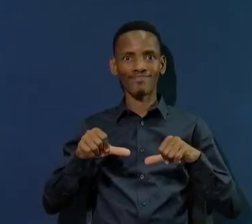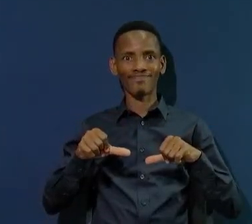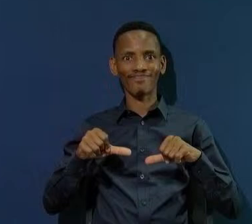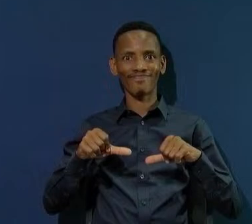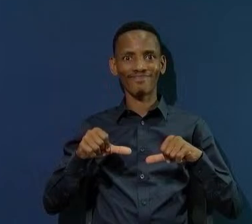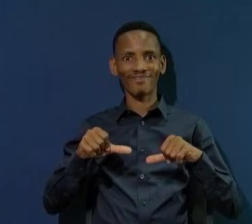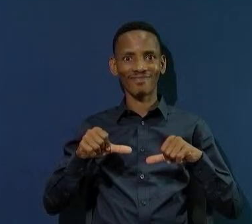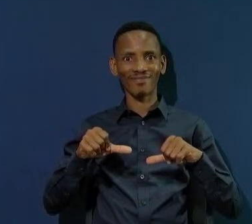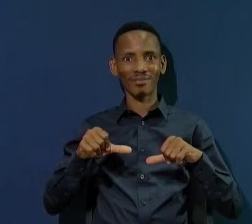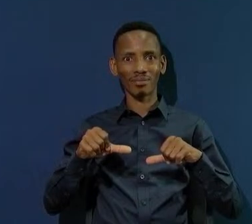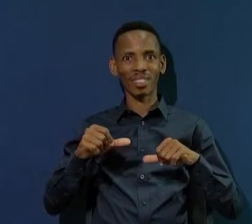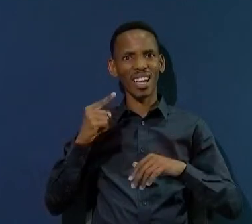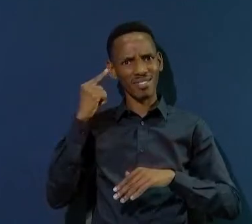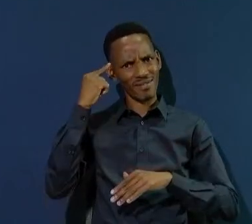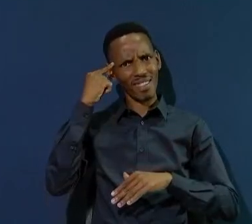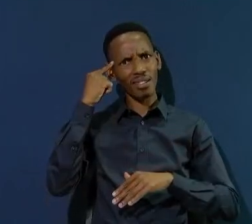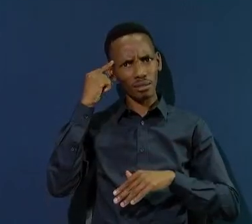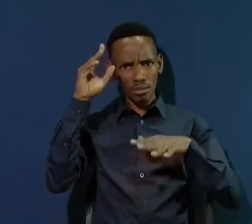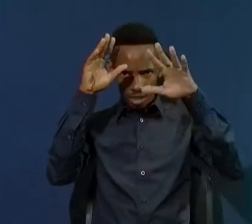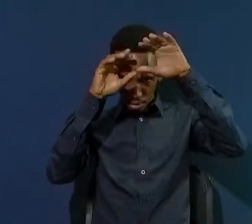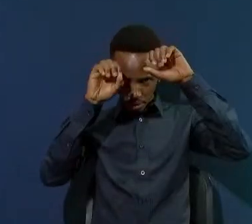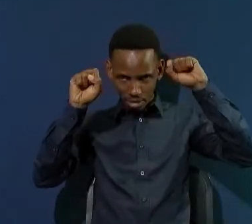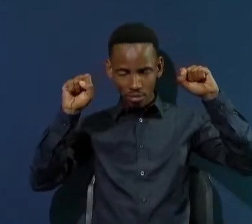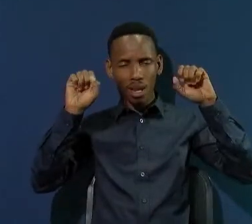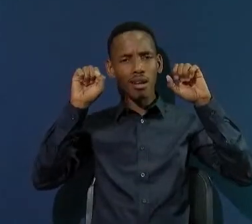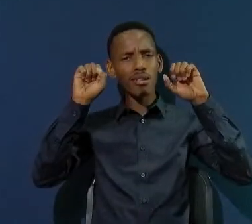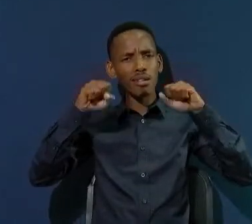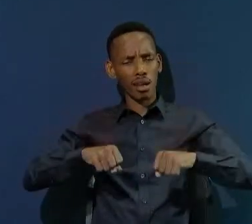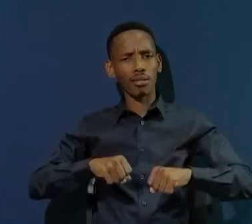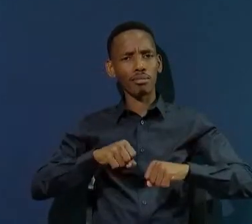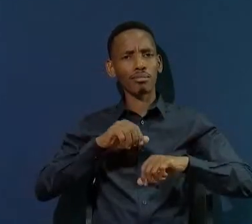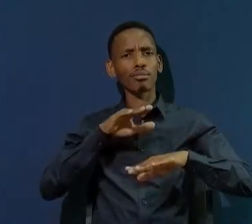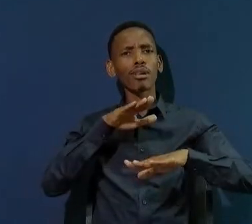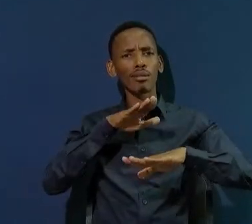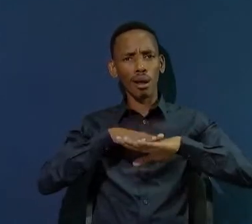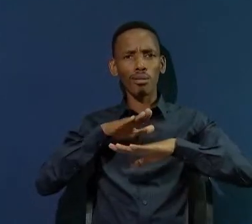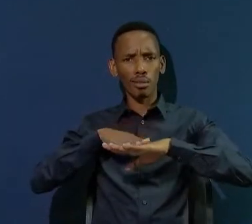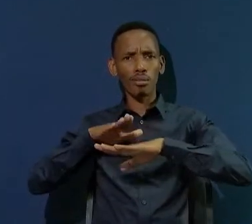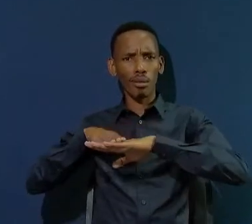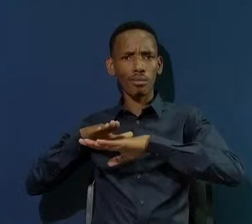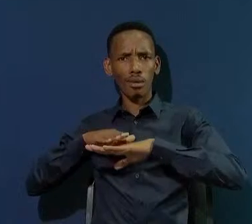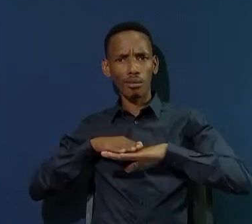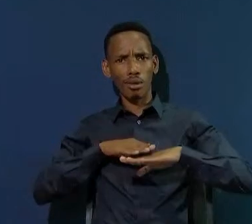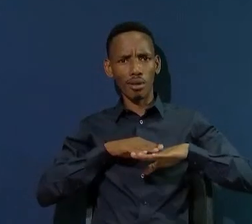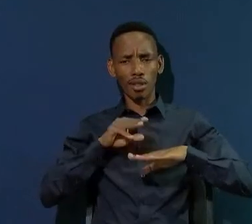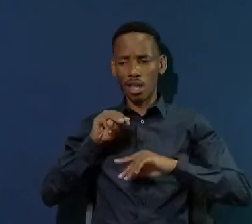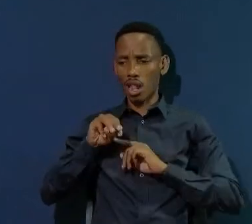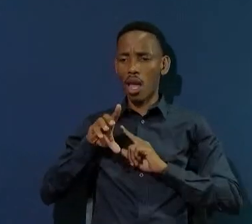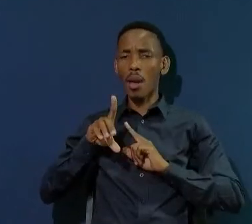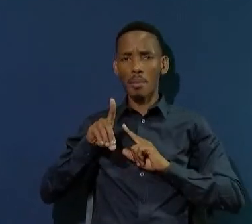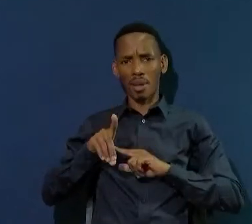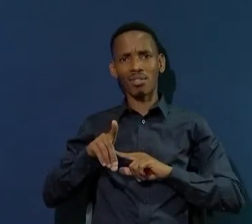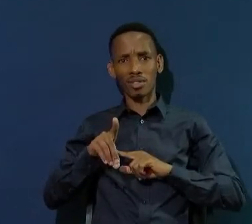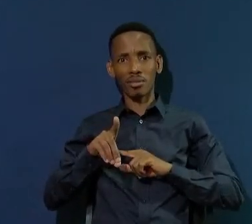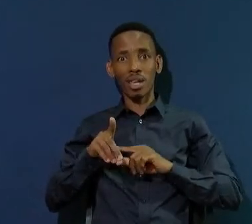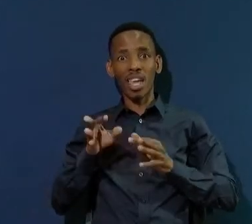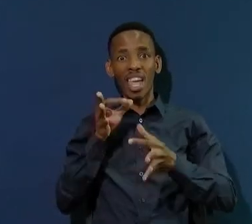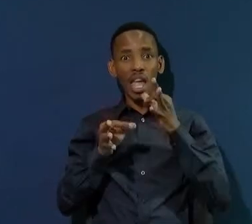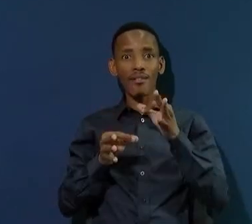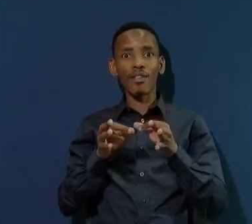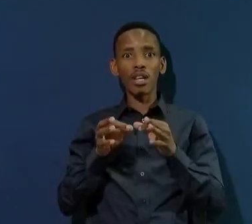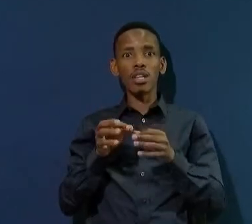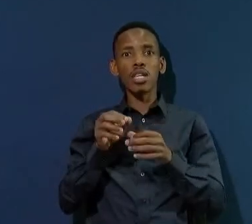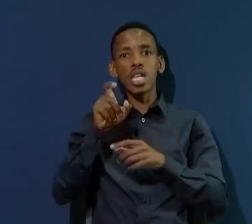critical, he can call those assigned, may I just call them those assigned